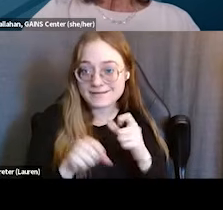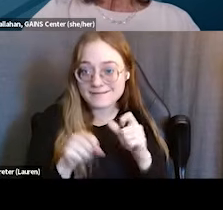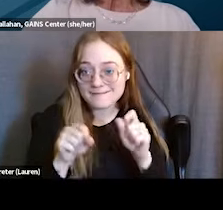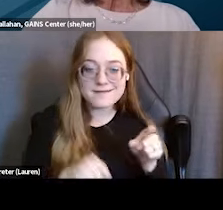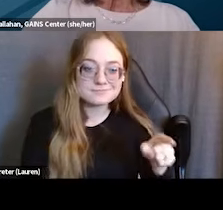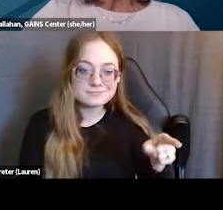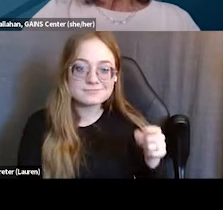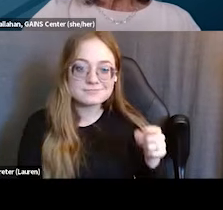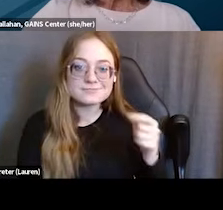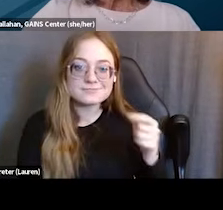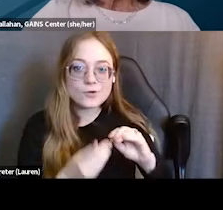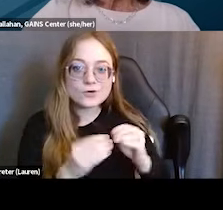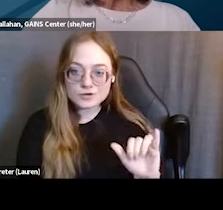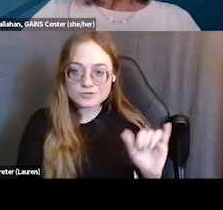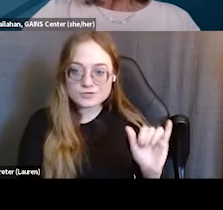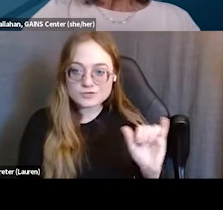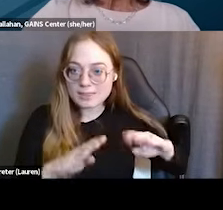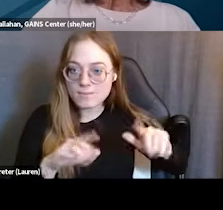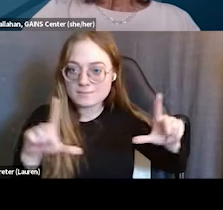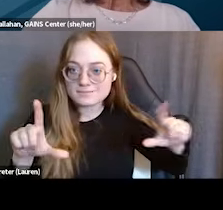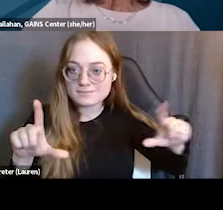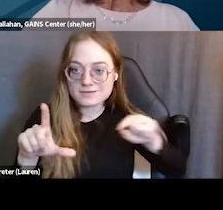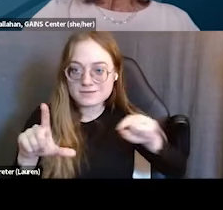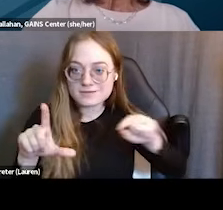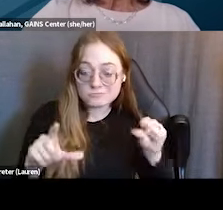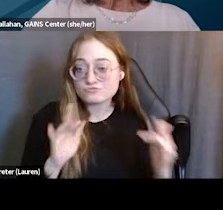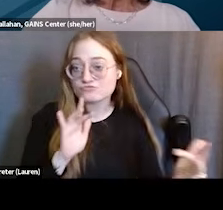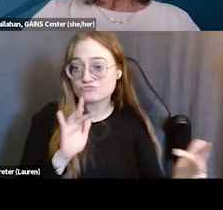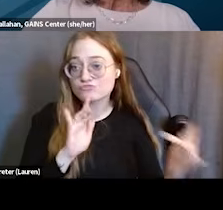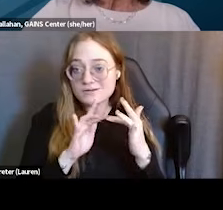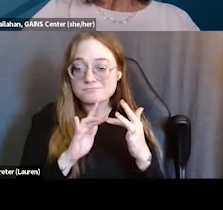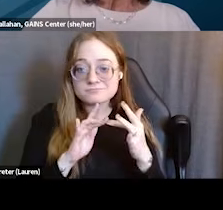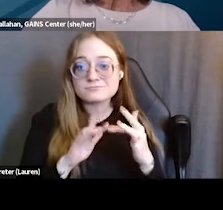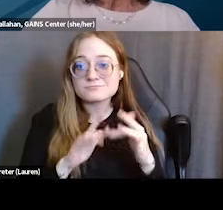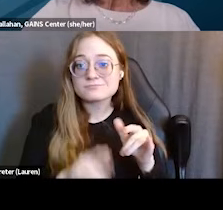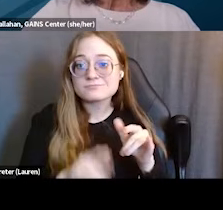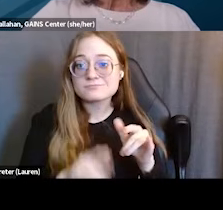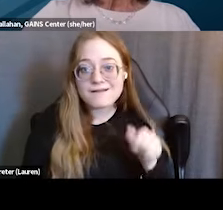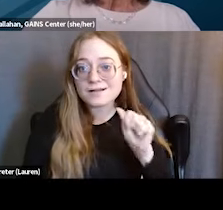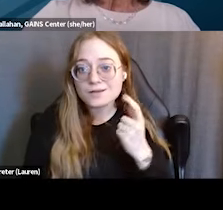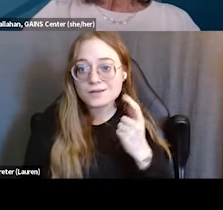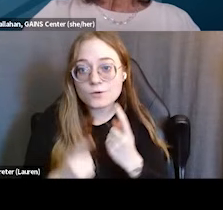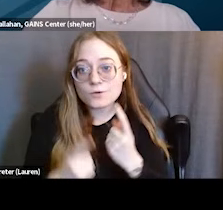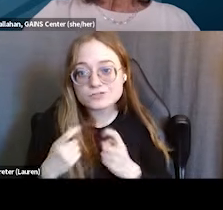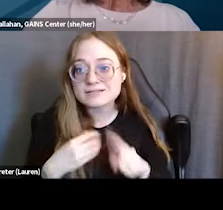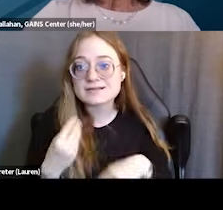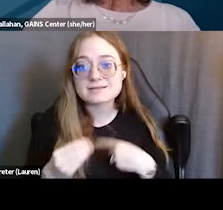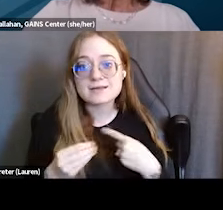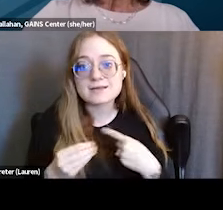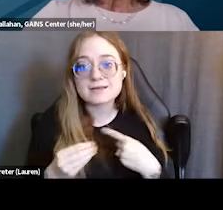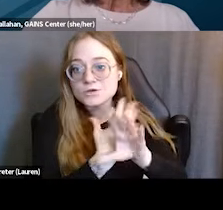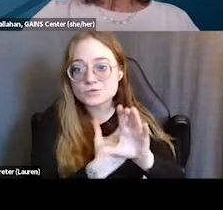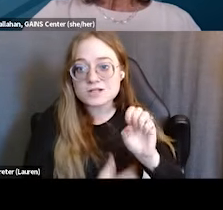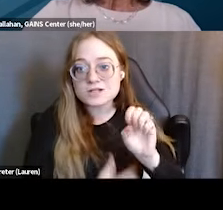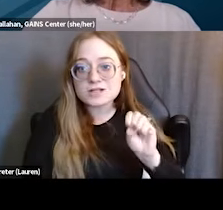this slide, and we welcome you to reach out to us if you have any telephone, TA, or any questions about the virtual summit that you're